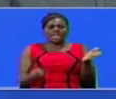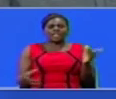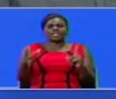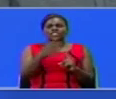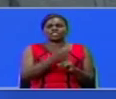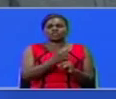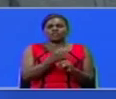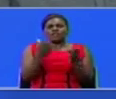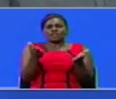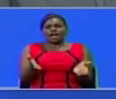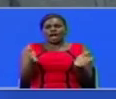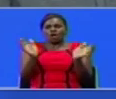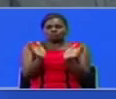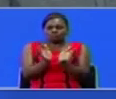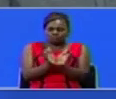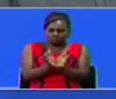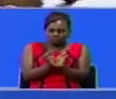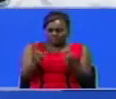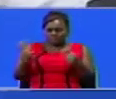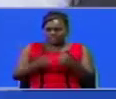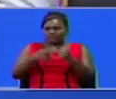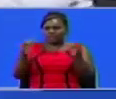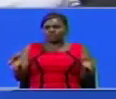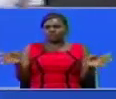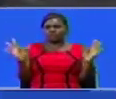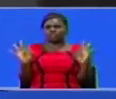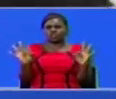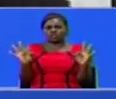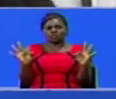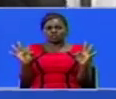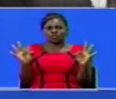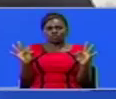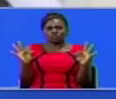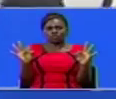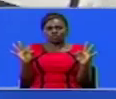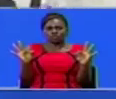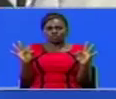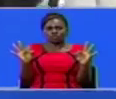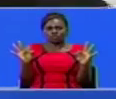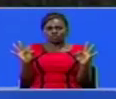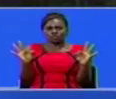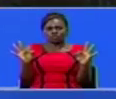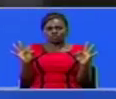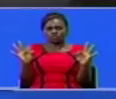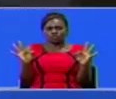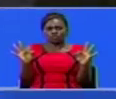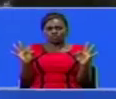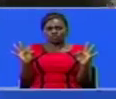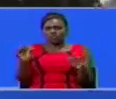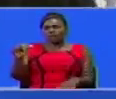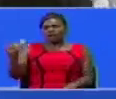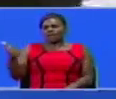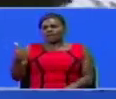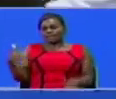them, leading to the jailing of 7 union officials. If you're angry and you know, say CBA! CBA! If you're angry. With